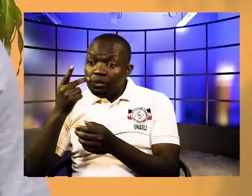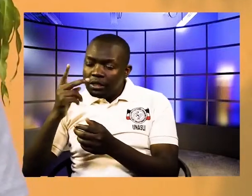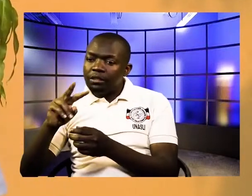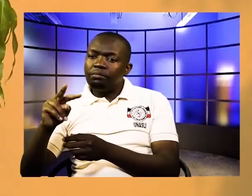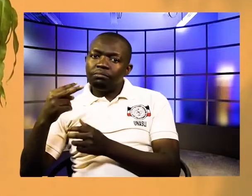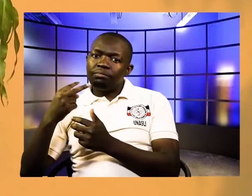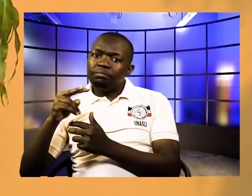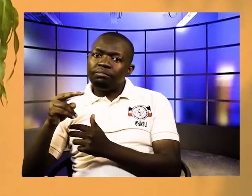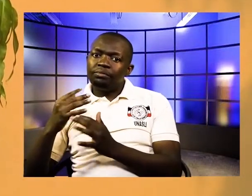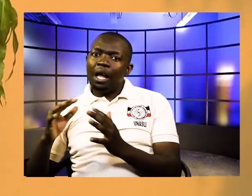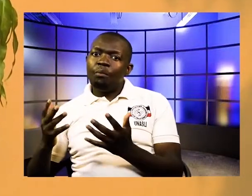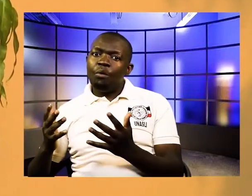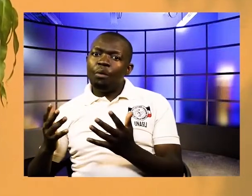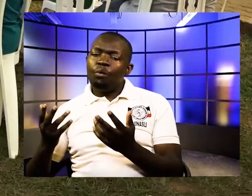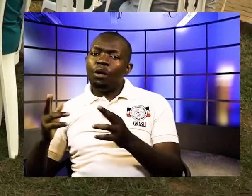case.